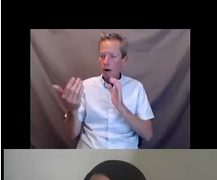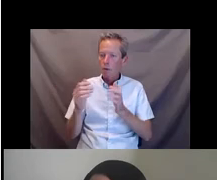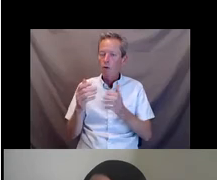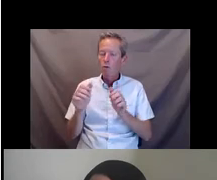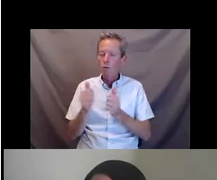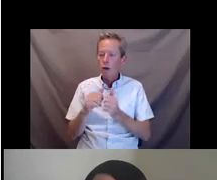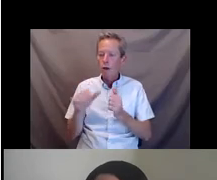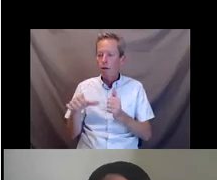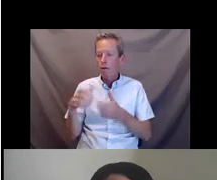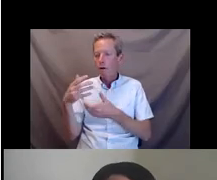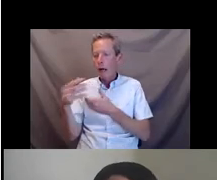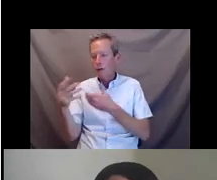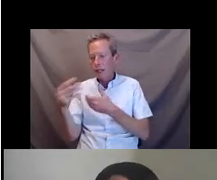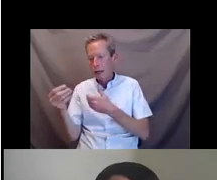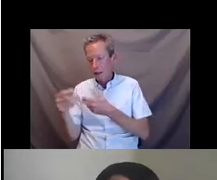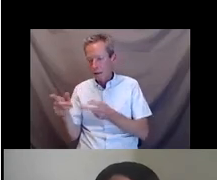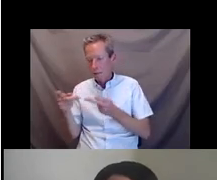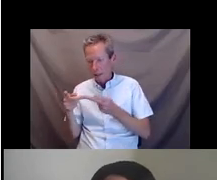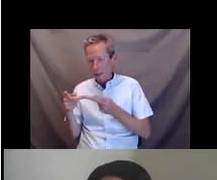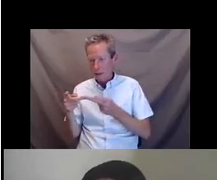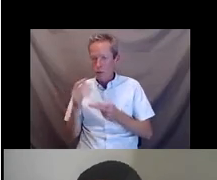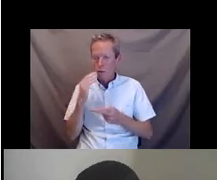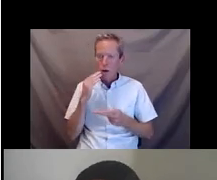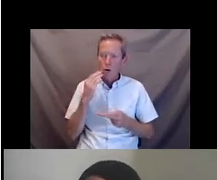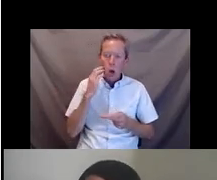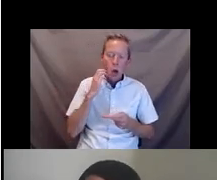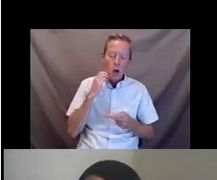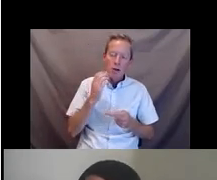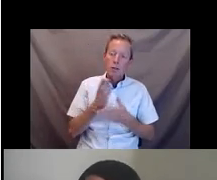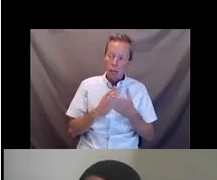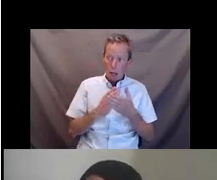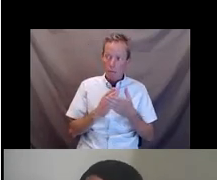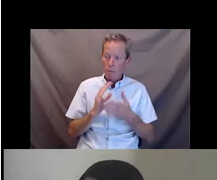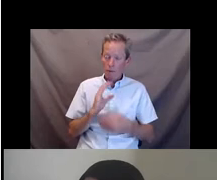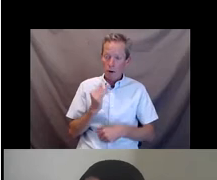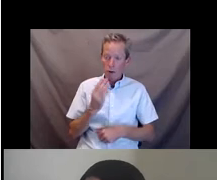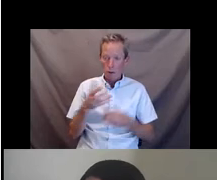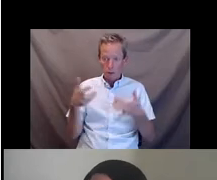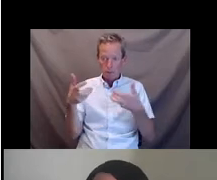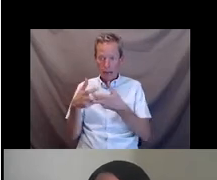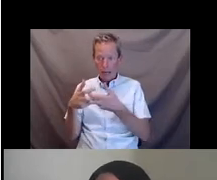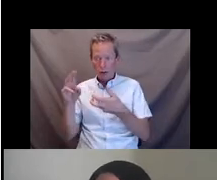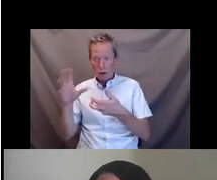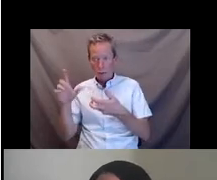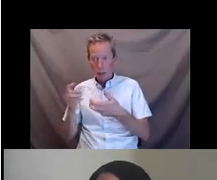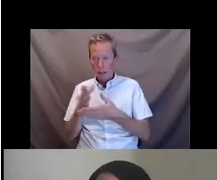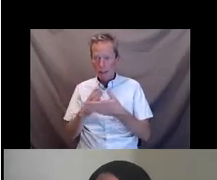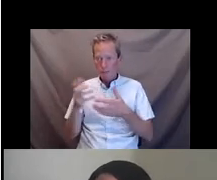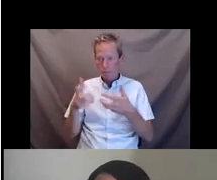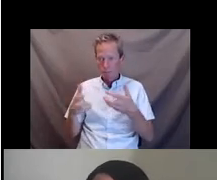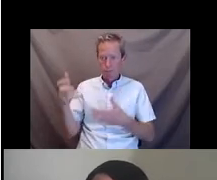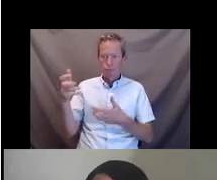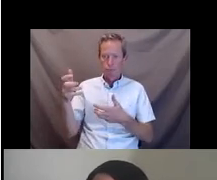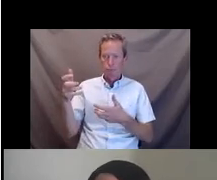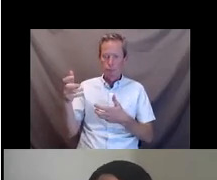our challenges is that some of our jobs are aligned to the market and some of them not as much. And so that is